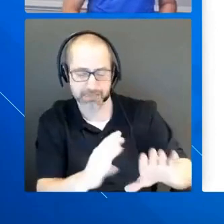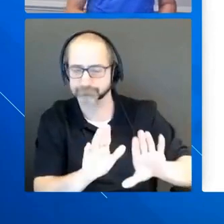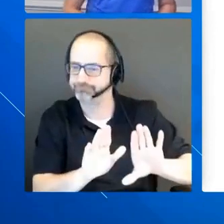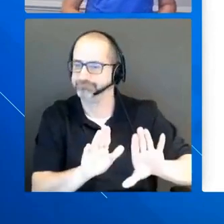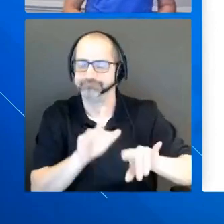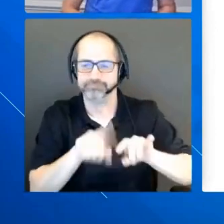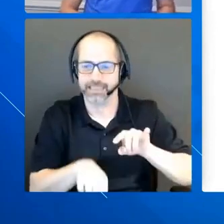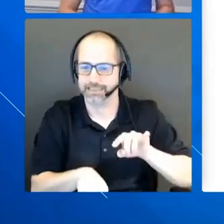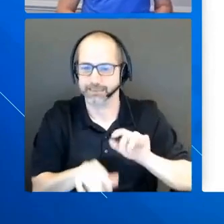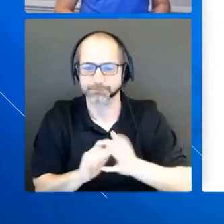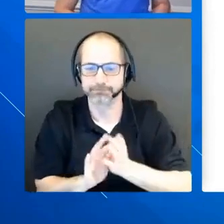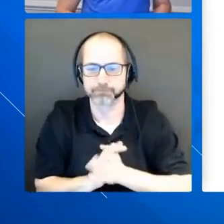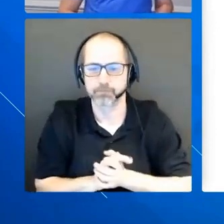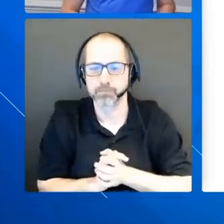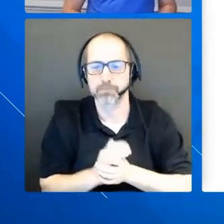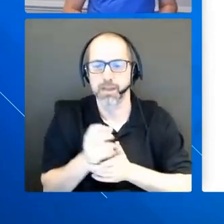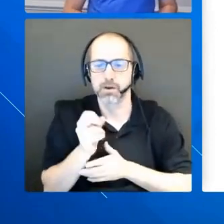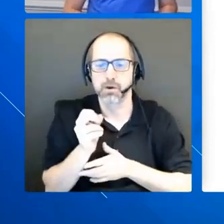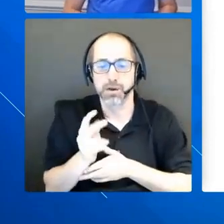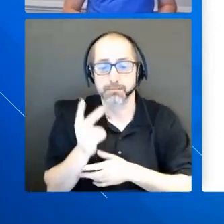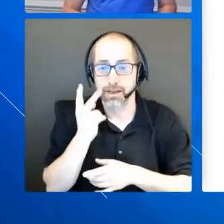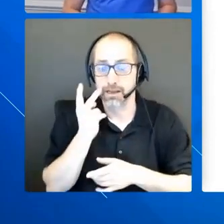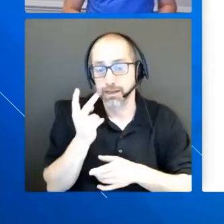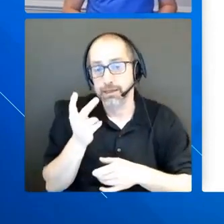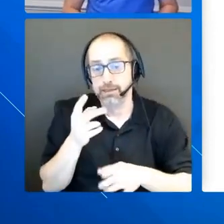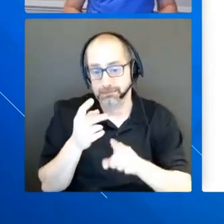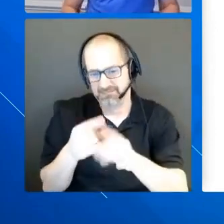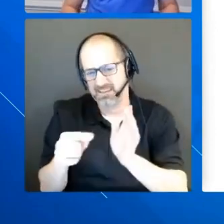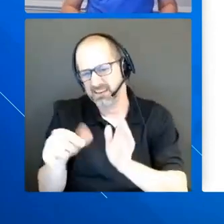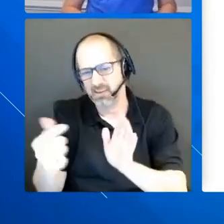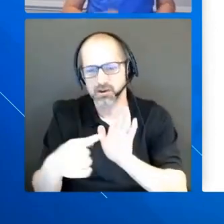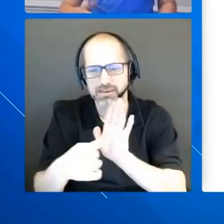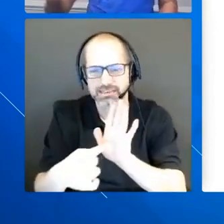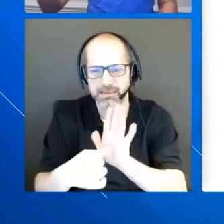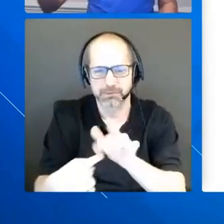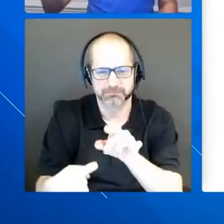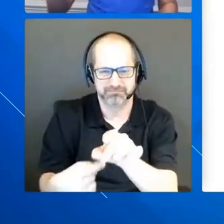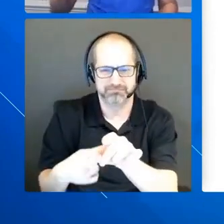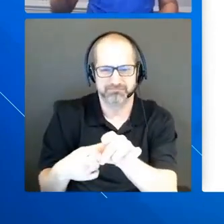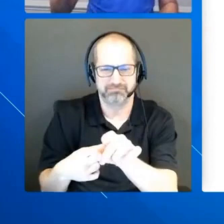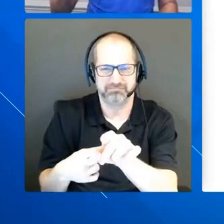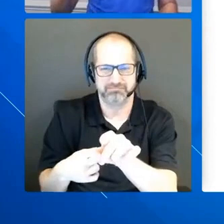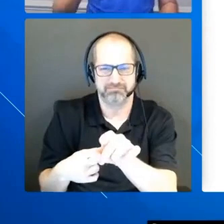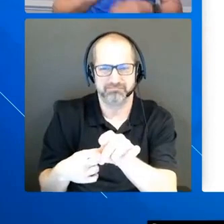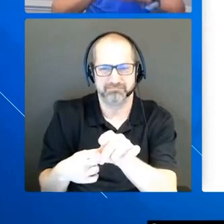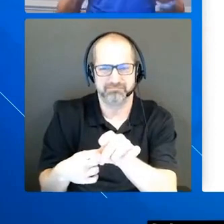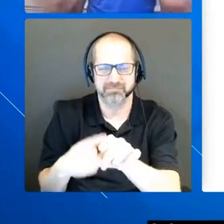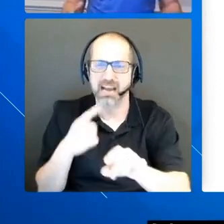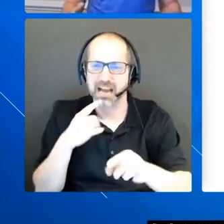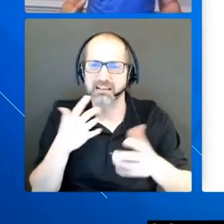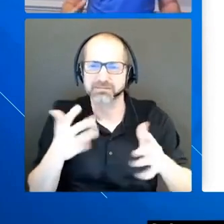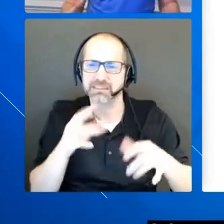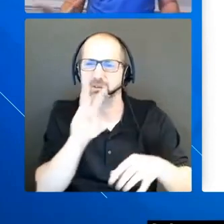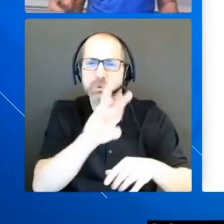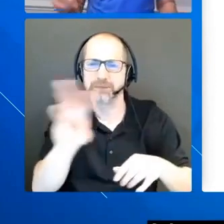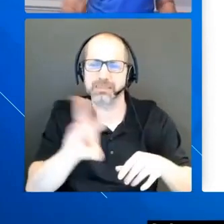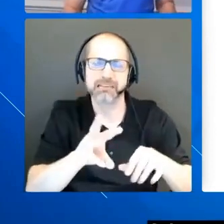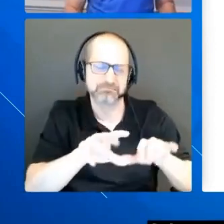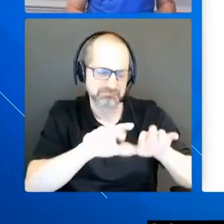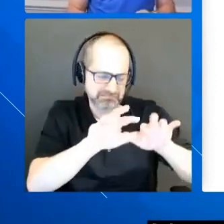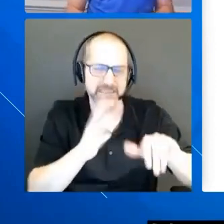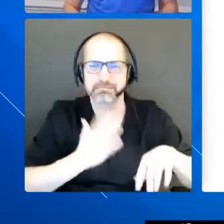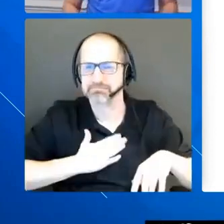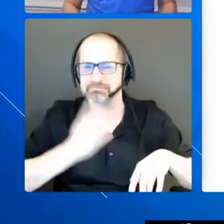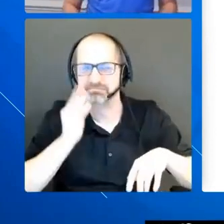I actually saw this once on a site. It was awful. I went through this whole site and filled out a whole bunch of stuff and